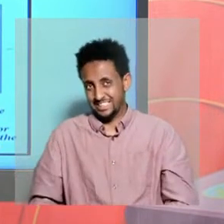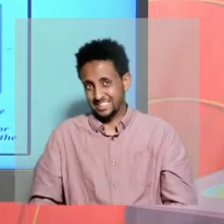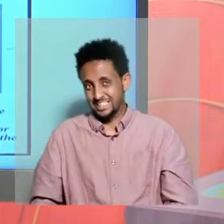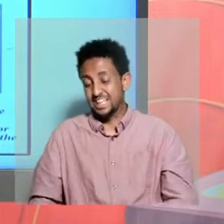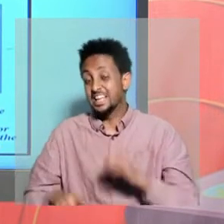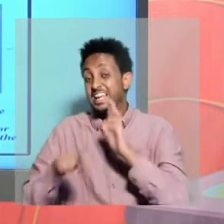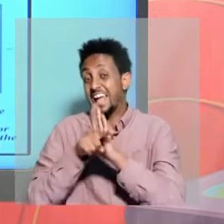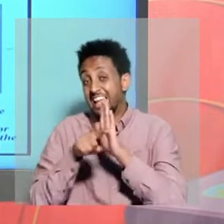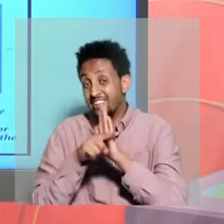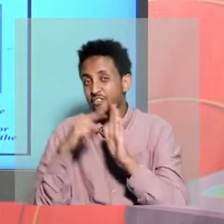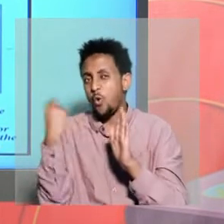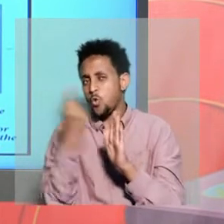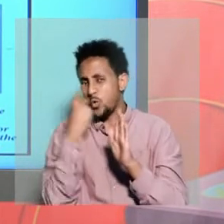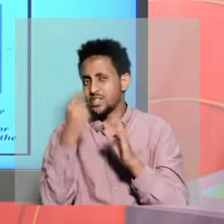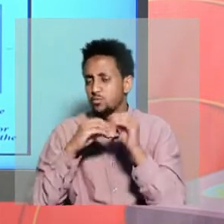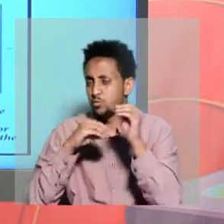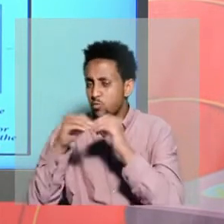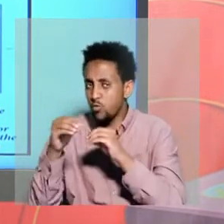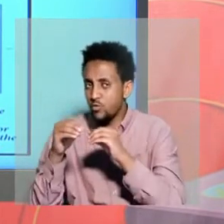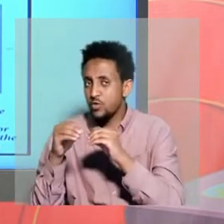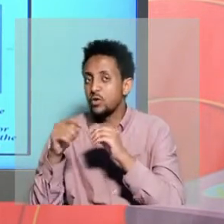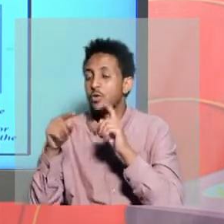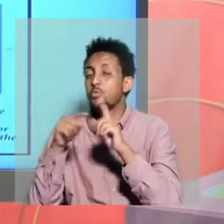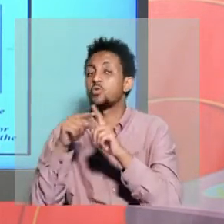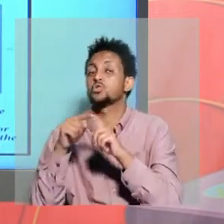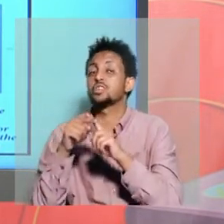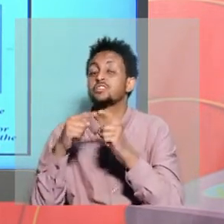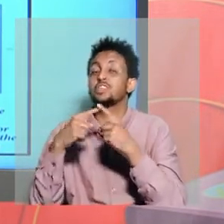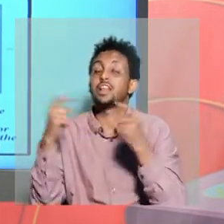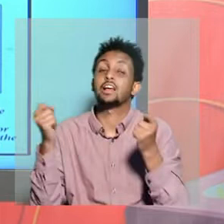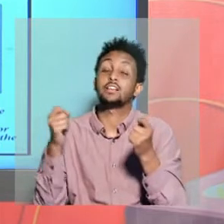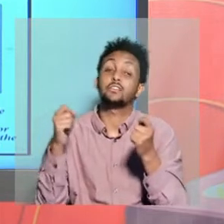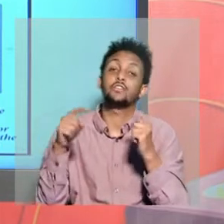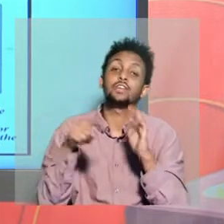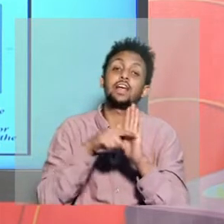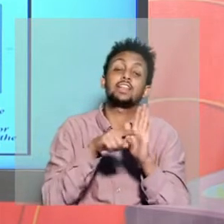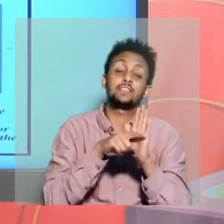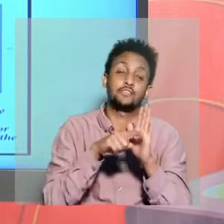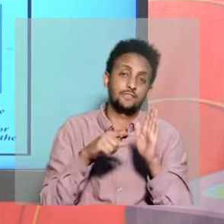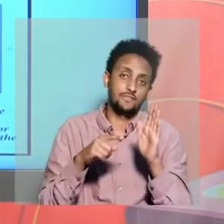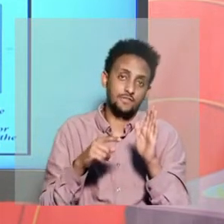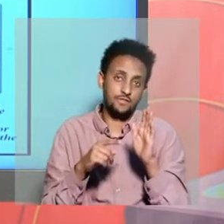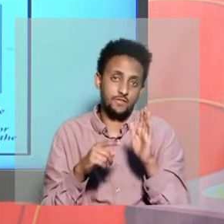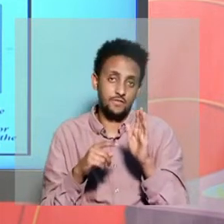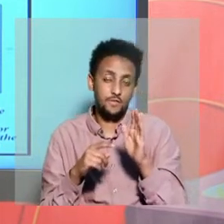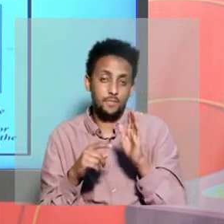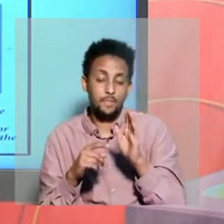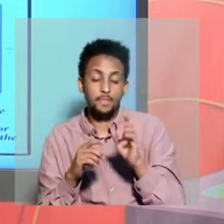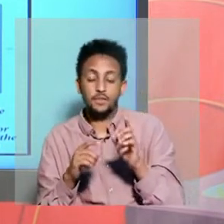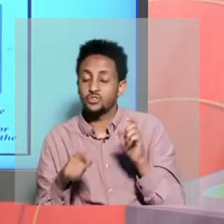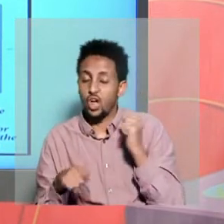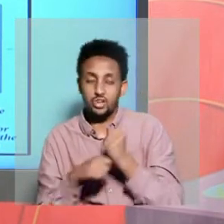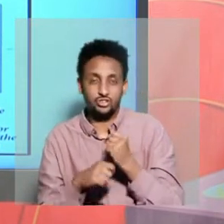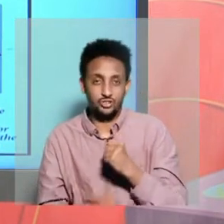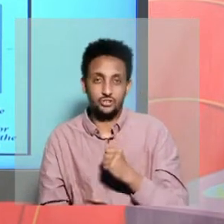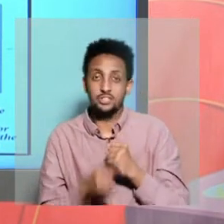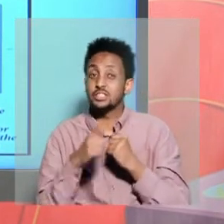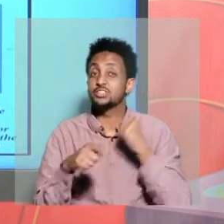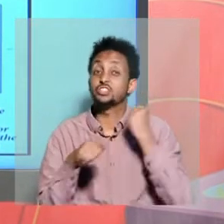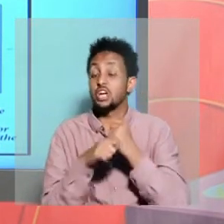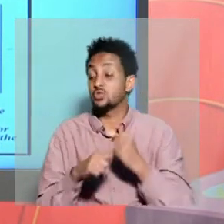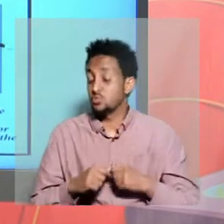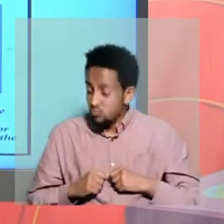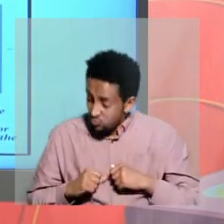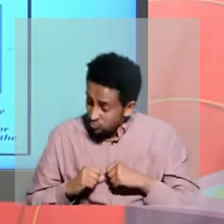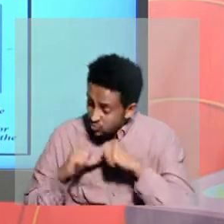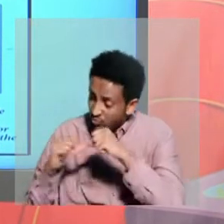A negative charge is always moving opposite to the direction of the negative field. If you put a negative charge here, this charge is tending